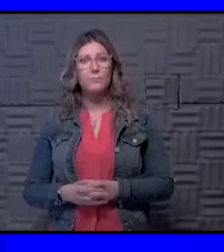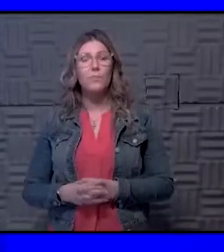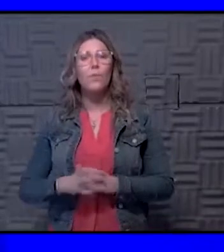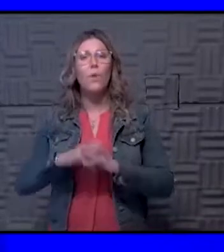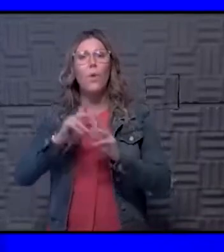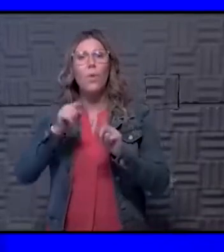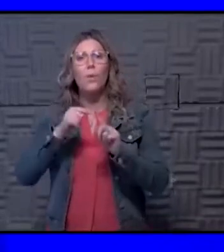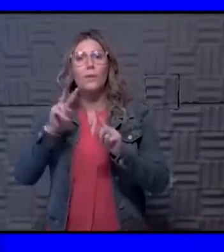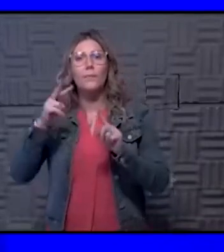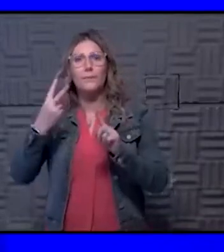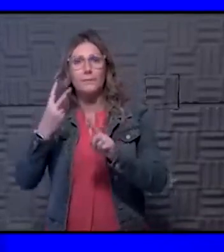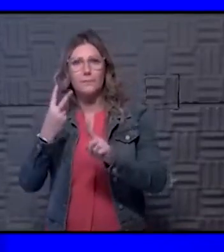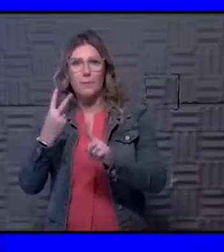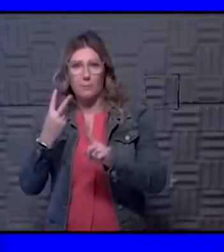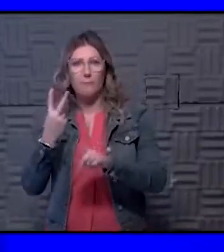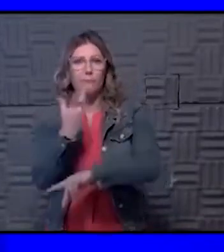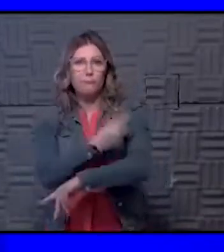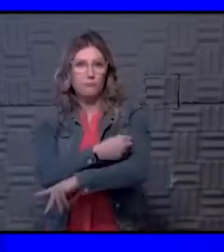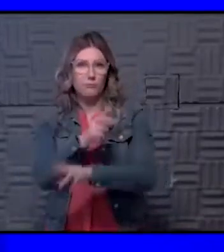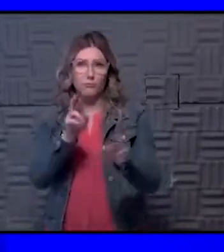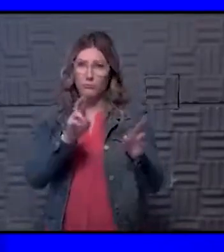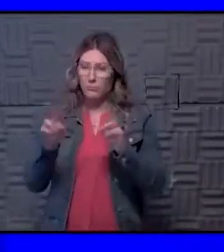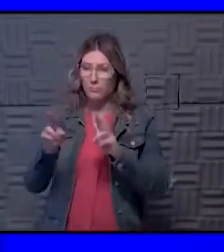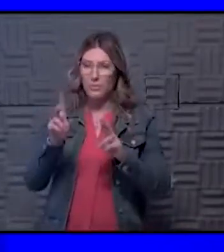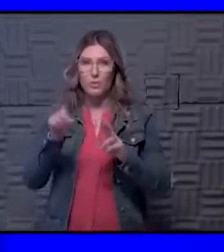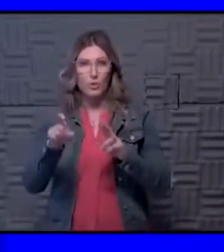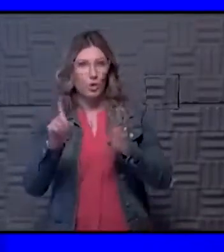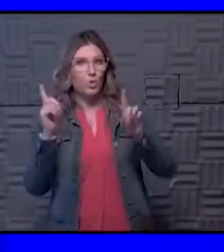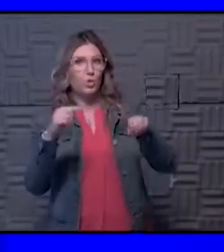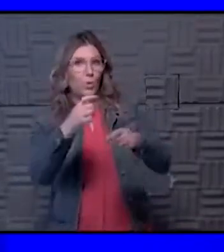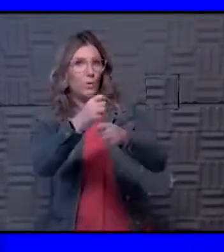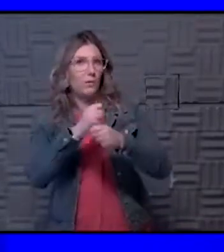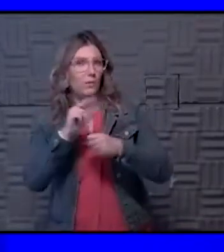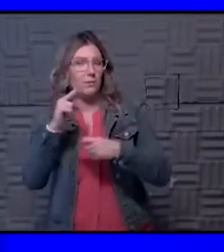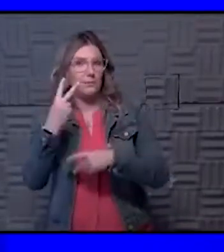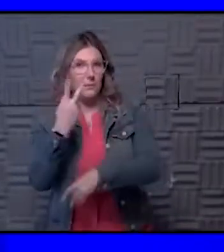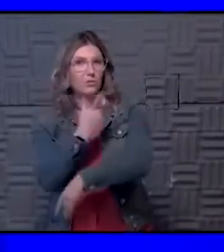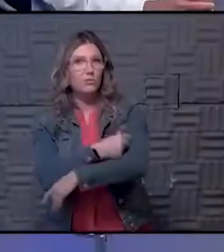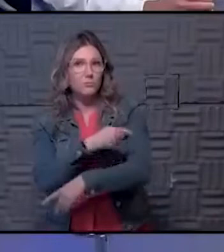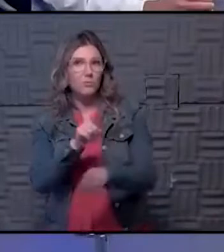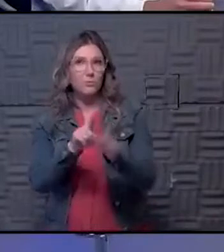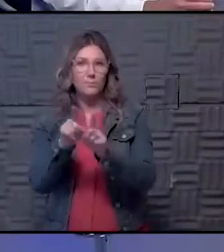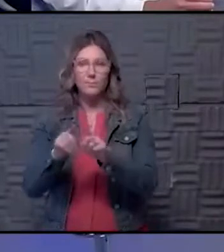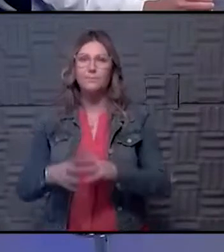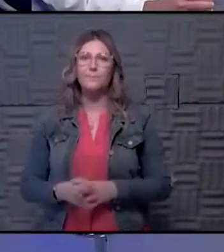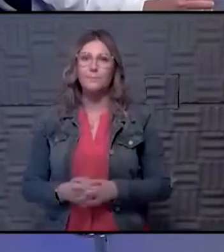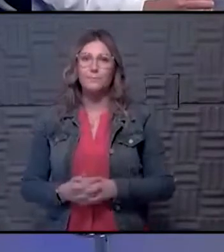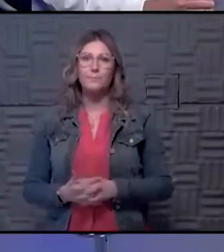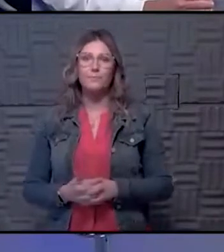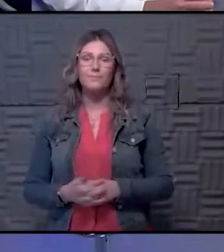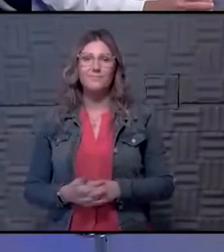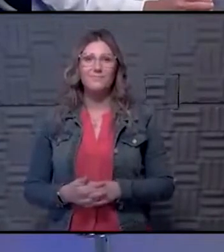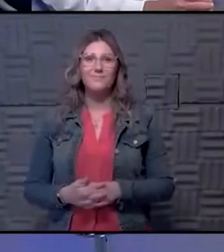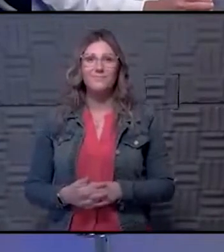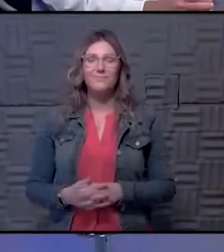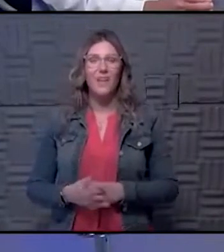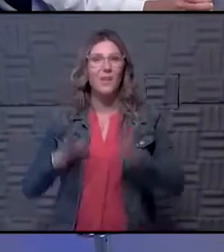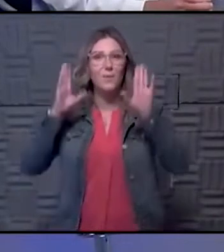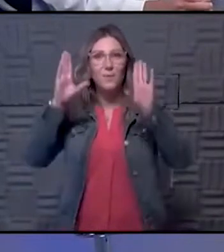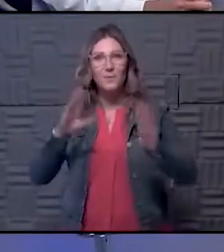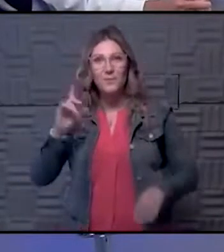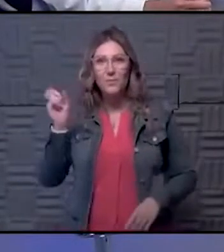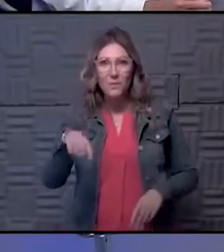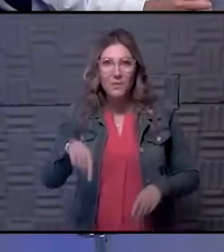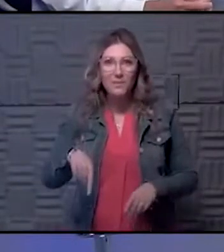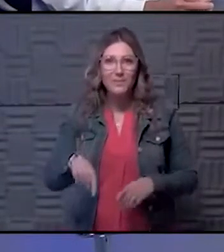second dose is scheduled, and she should go get that second dose as well to stay on. All right, so, we've had some great questions today.